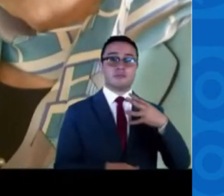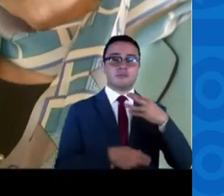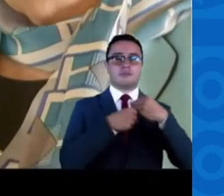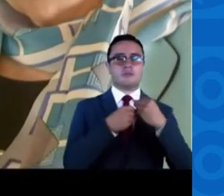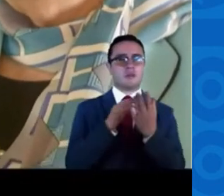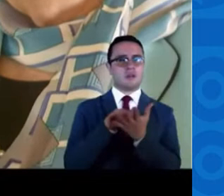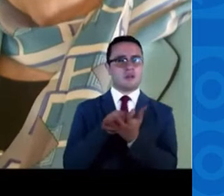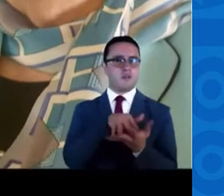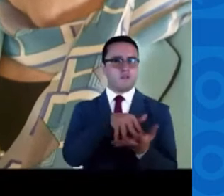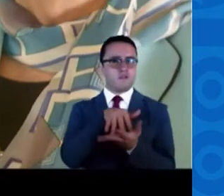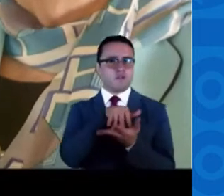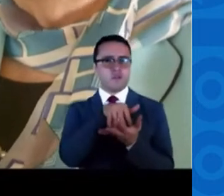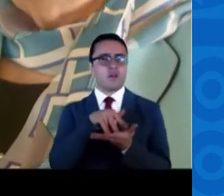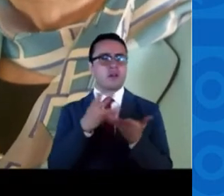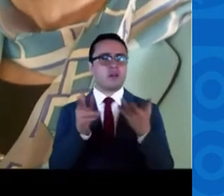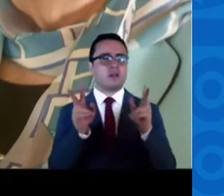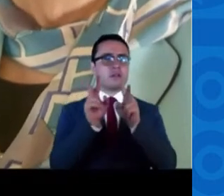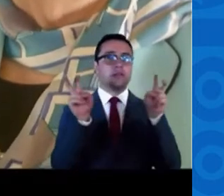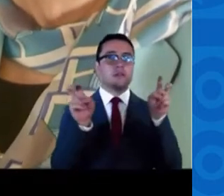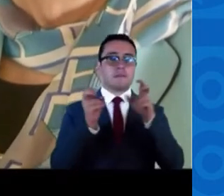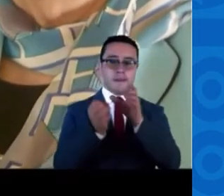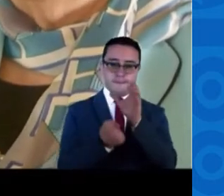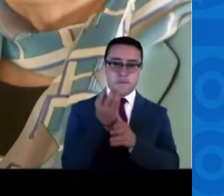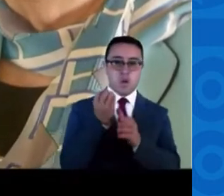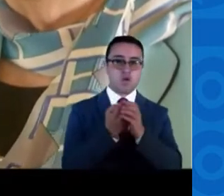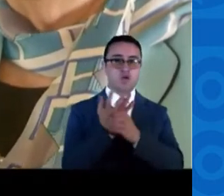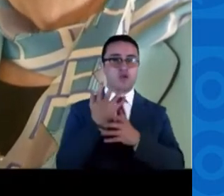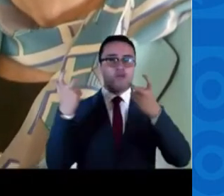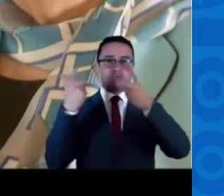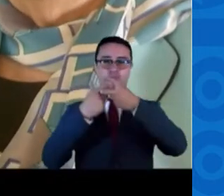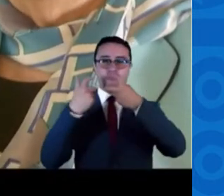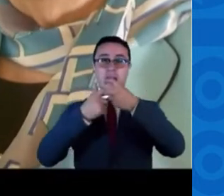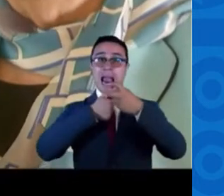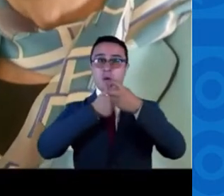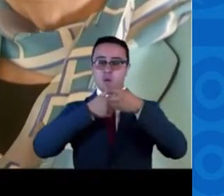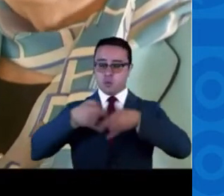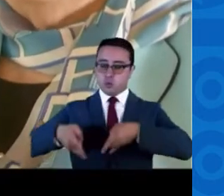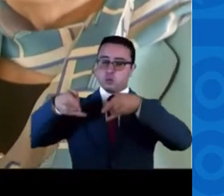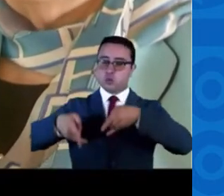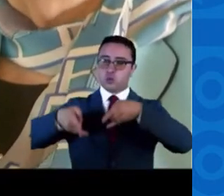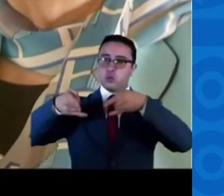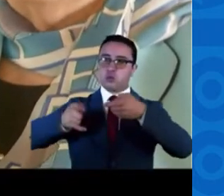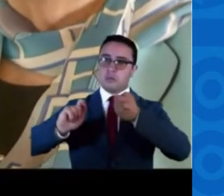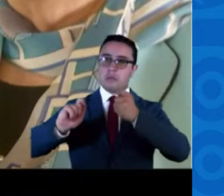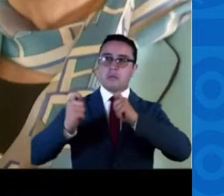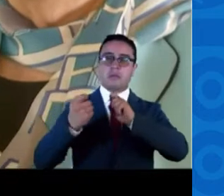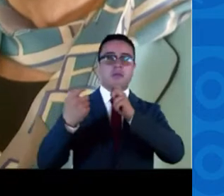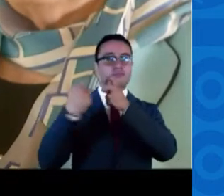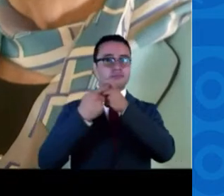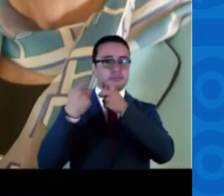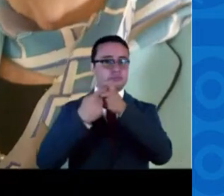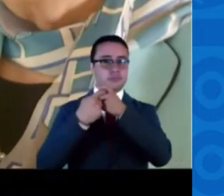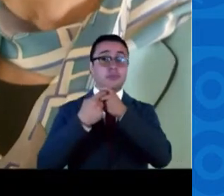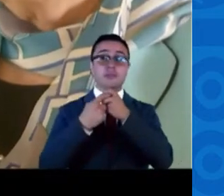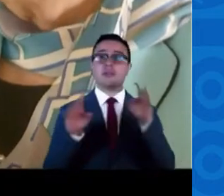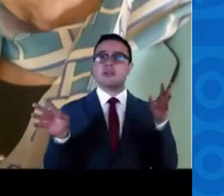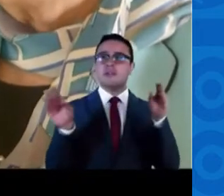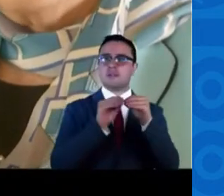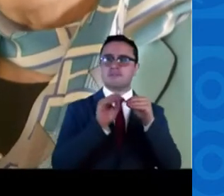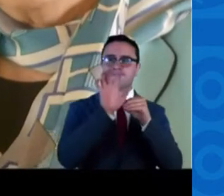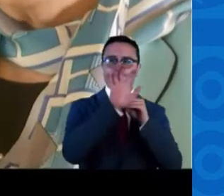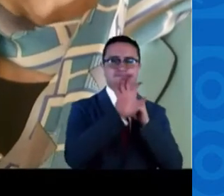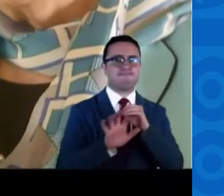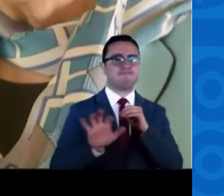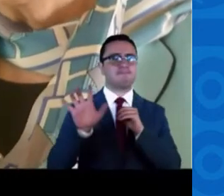the greatest affectations. And of course, a vulnerability about the production of hydroelectric plants due